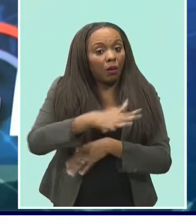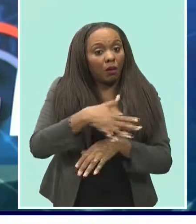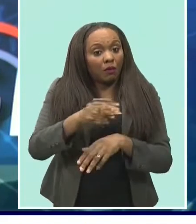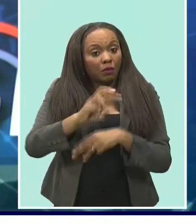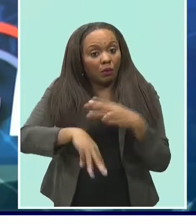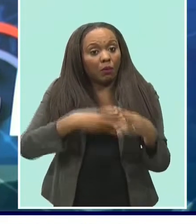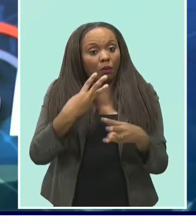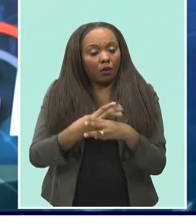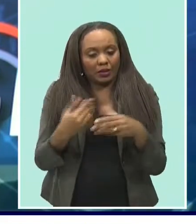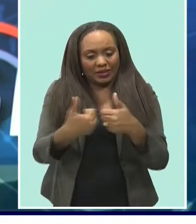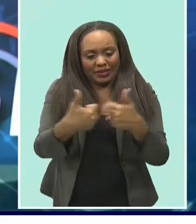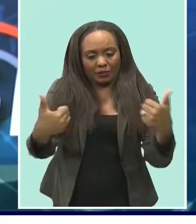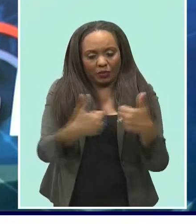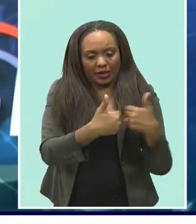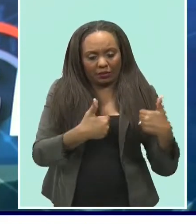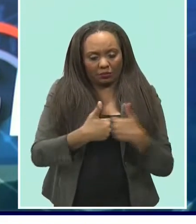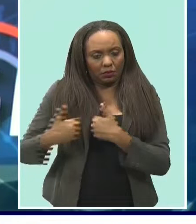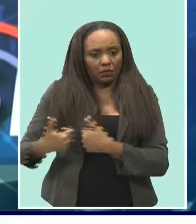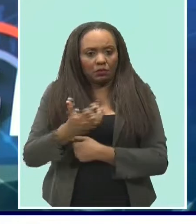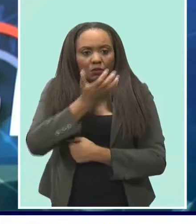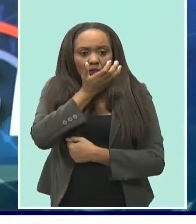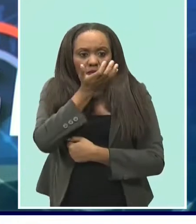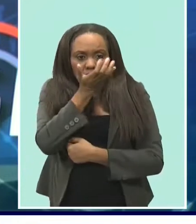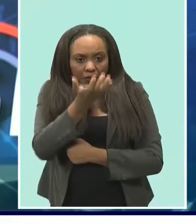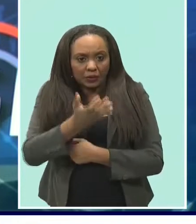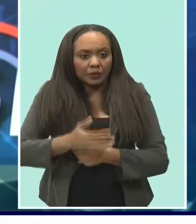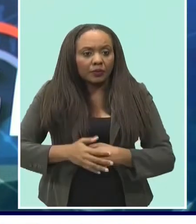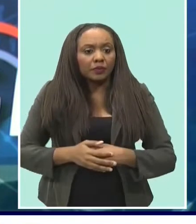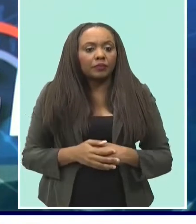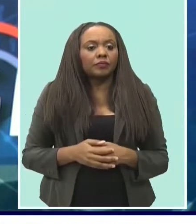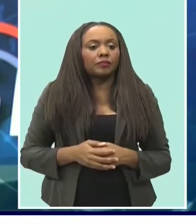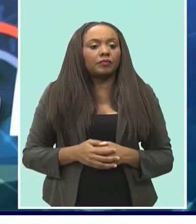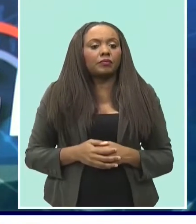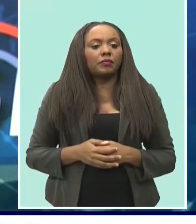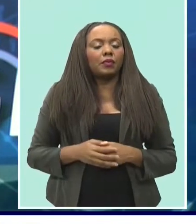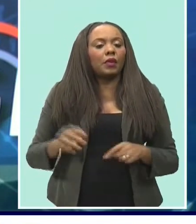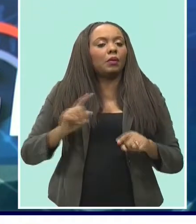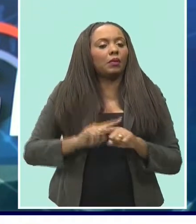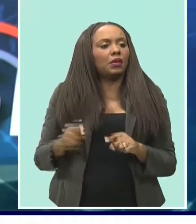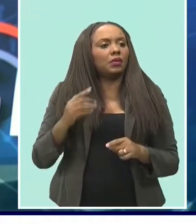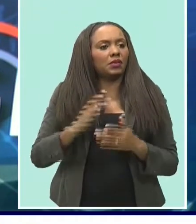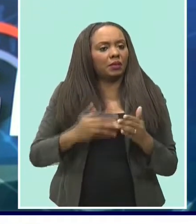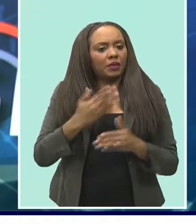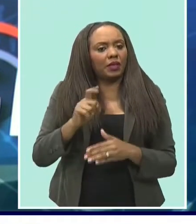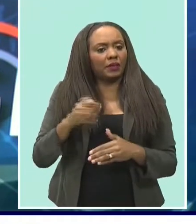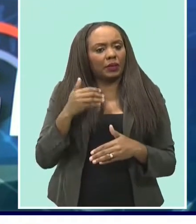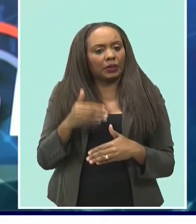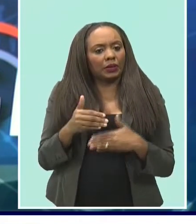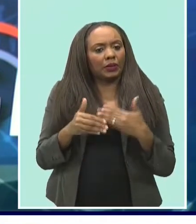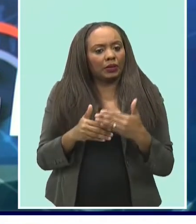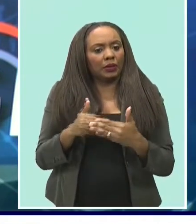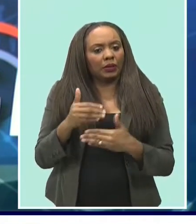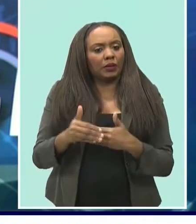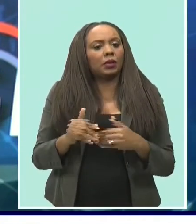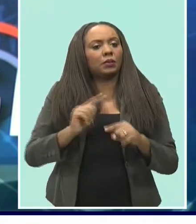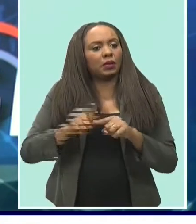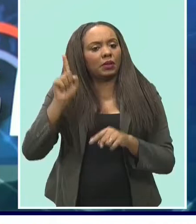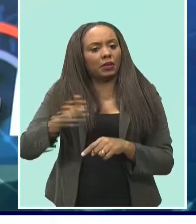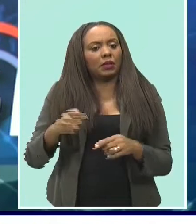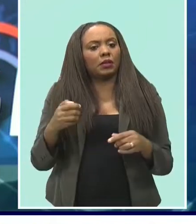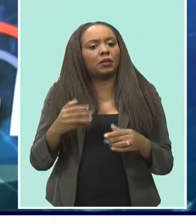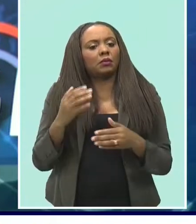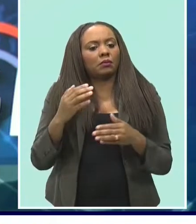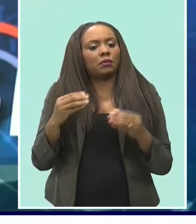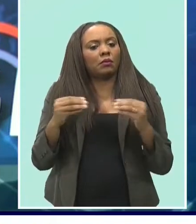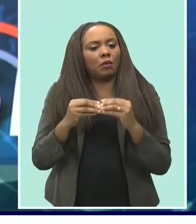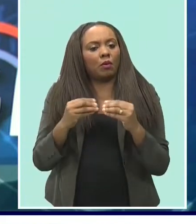to Environment Minister Trevor Prescott. He says a number of steps will first have to be put in place, including the presence of enough garbage trucks